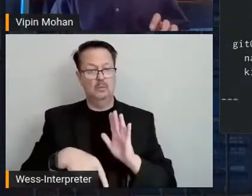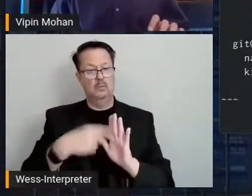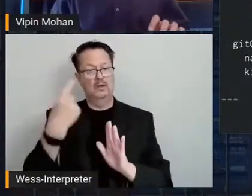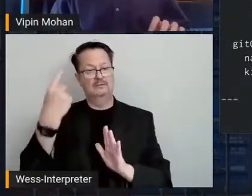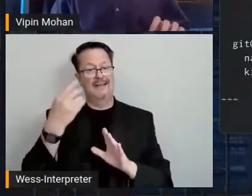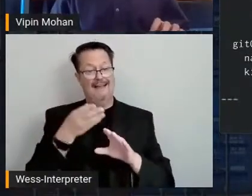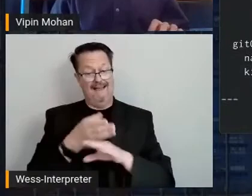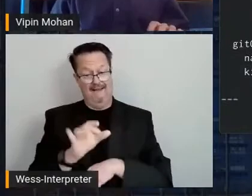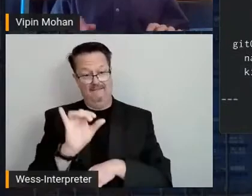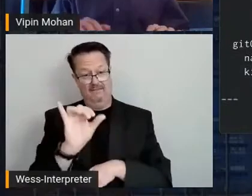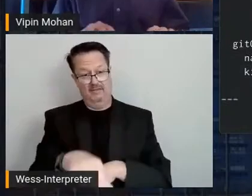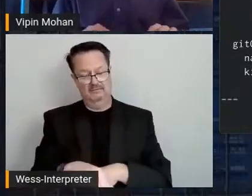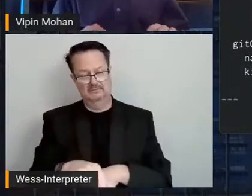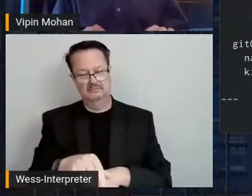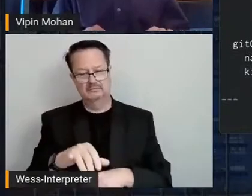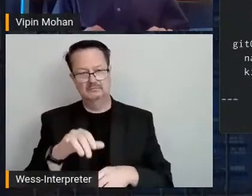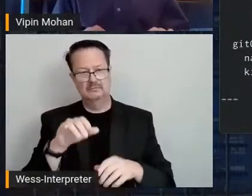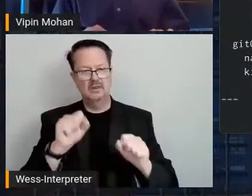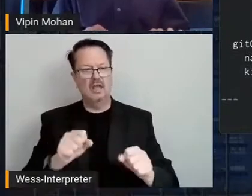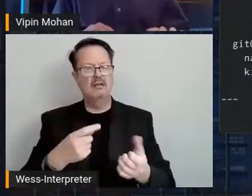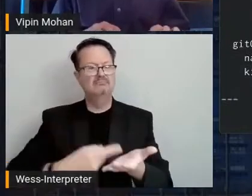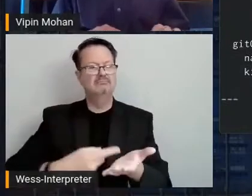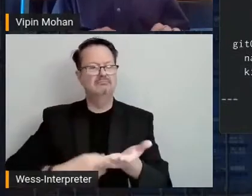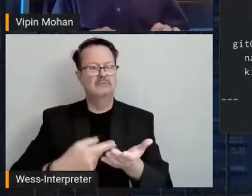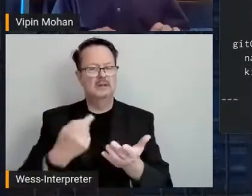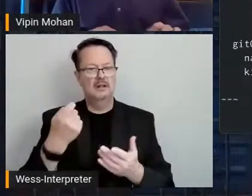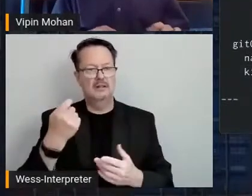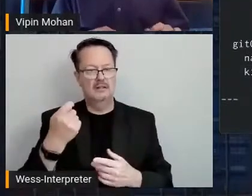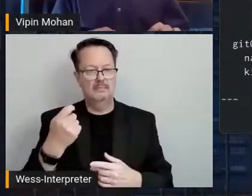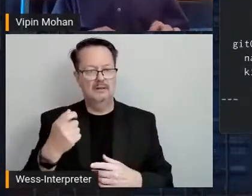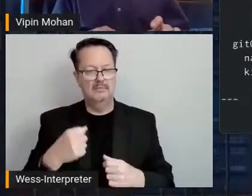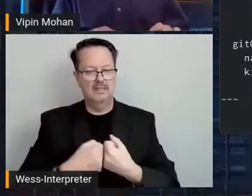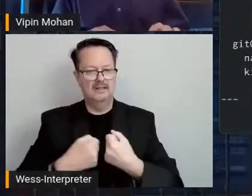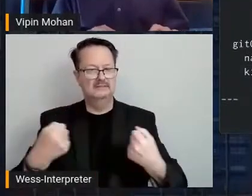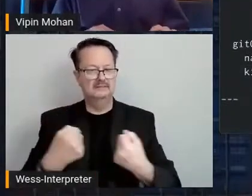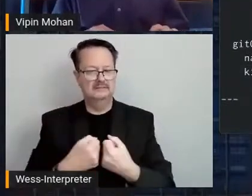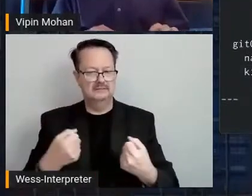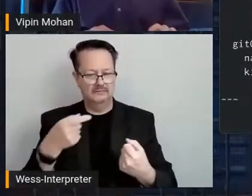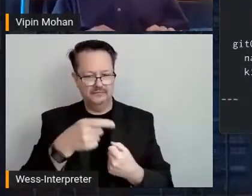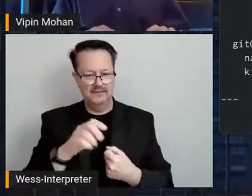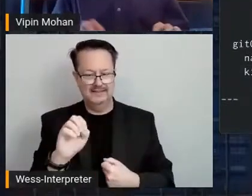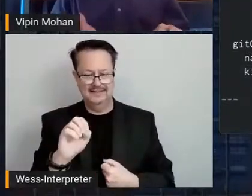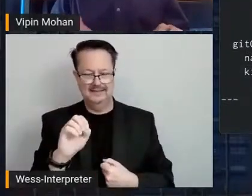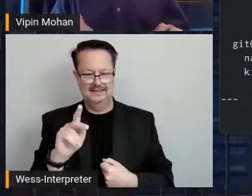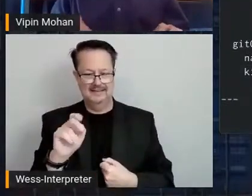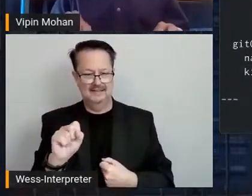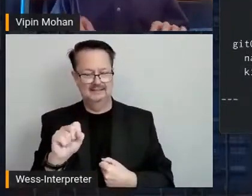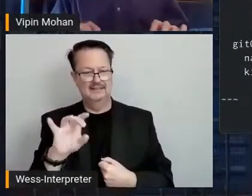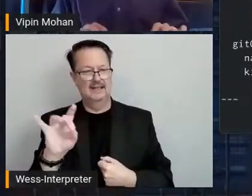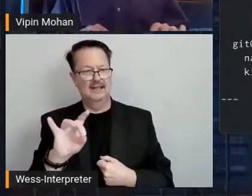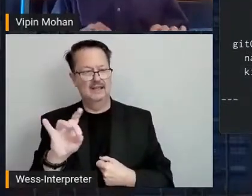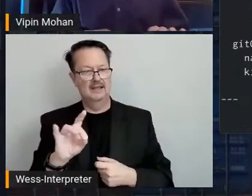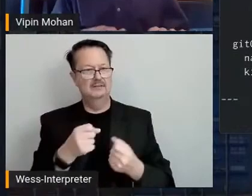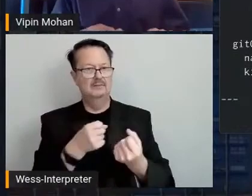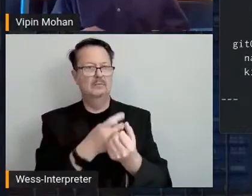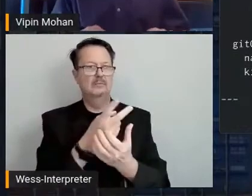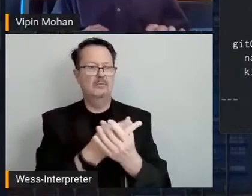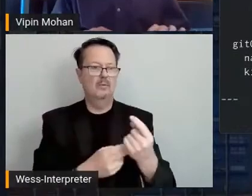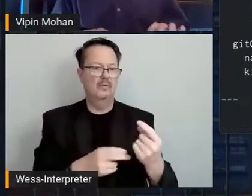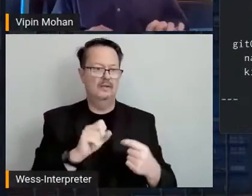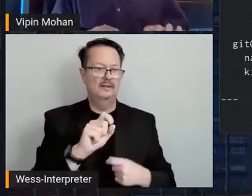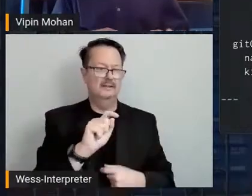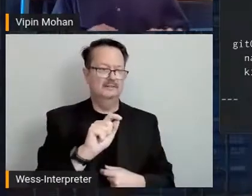So after that, we can talk a little bit about the external HCD configuration over here. So EKS-A supports both stacked as